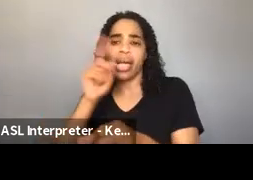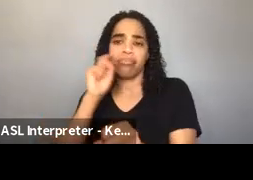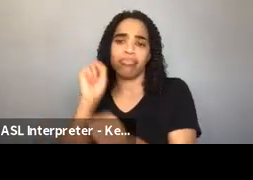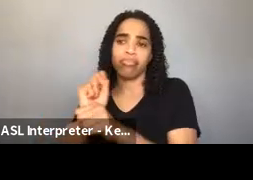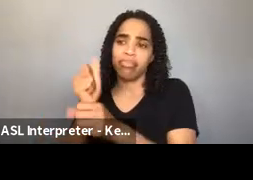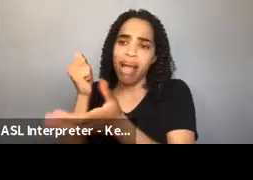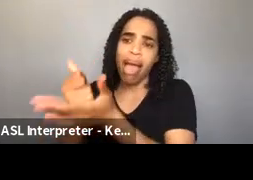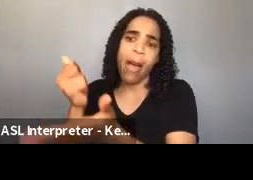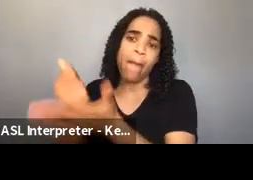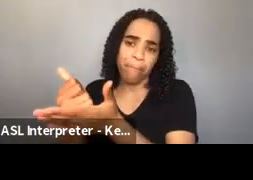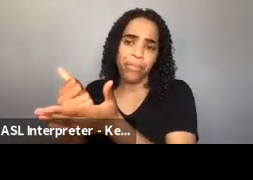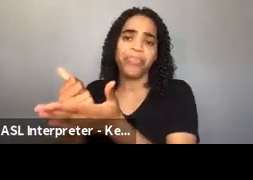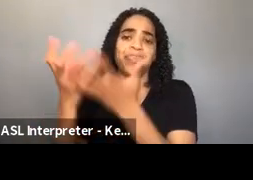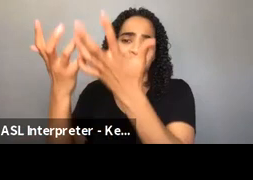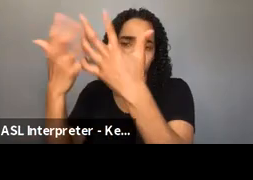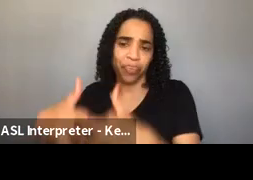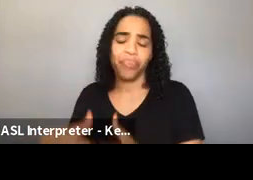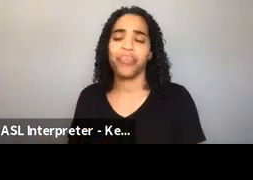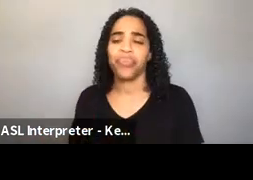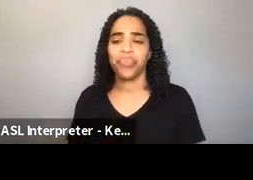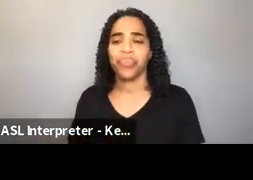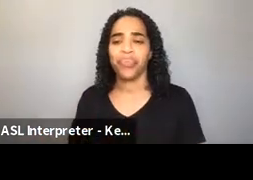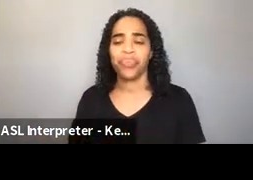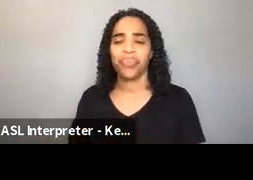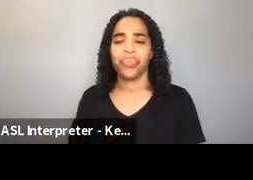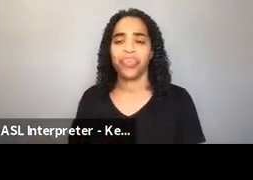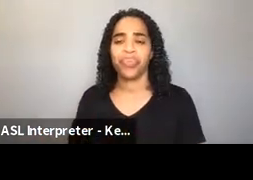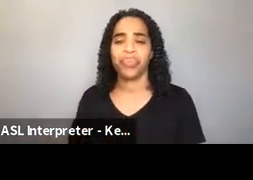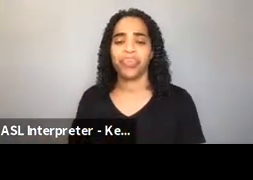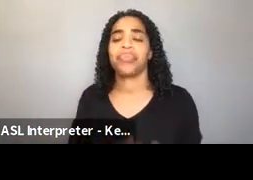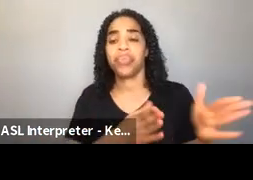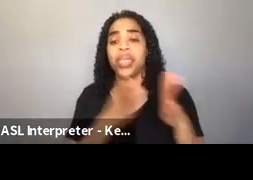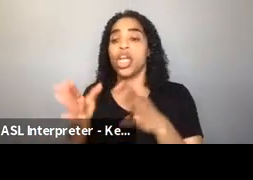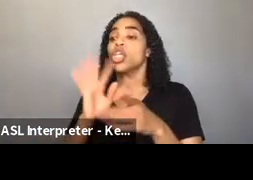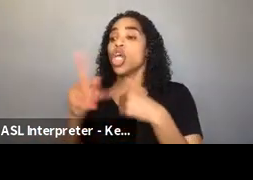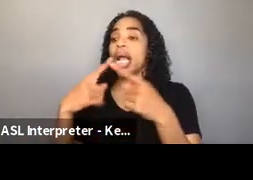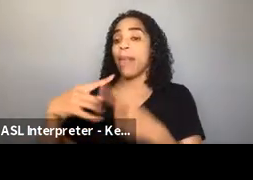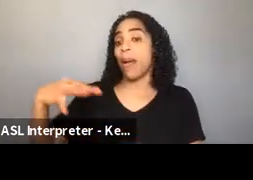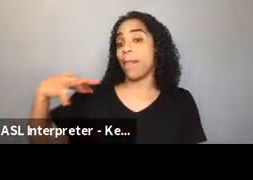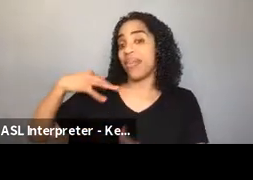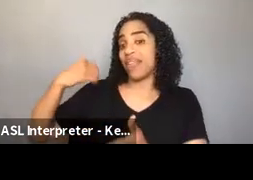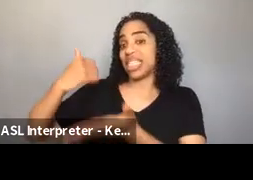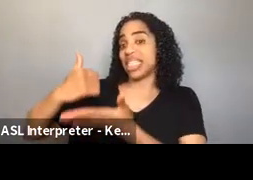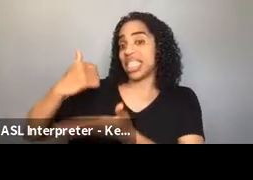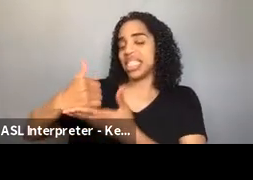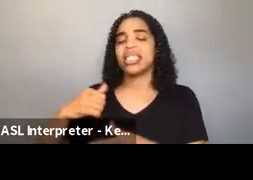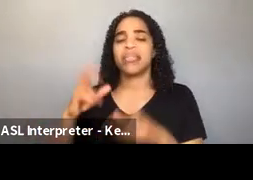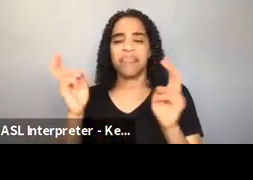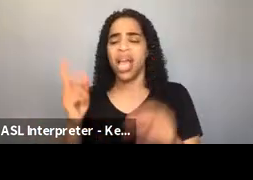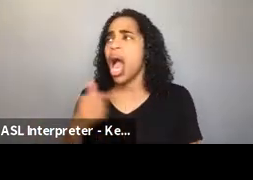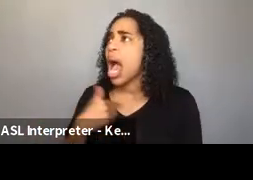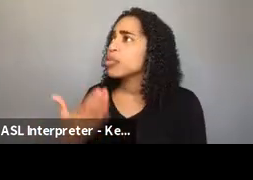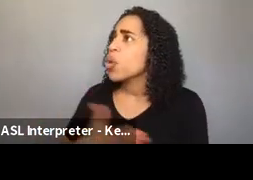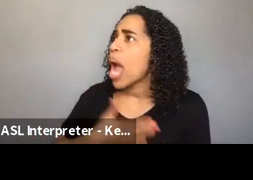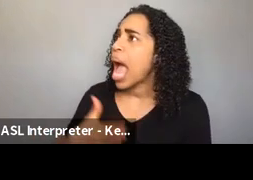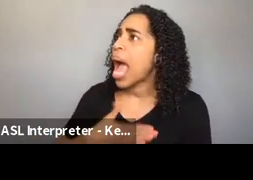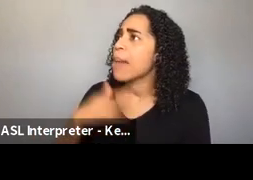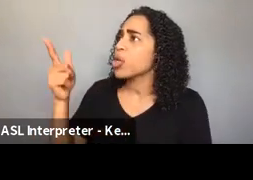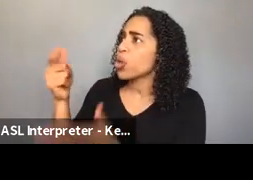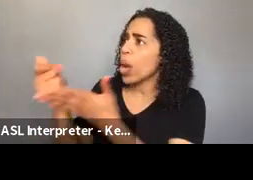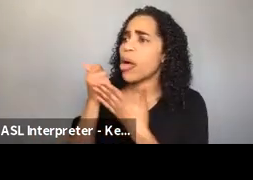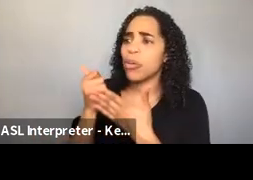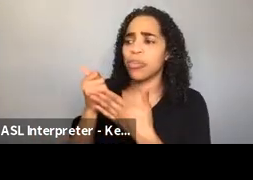with this bit. About benefits assistance, I'm glad you kept helping me fill out the right